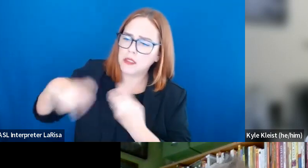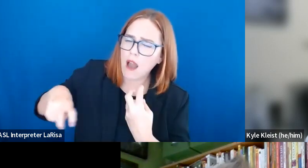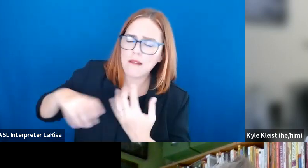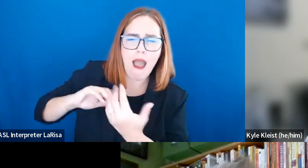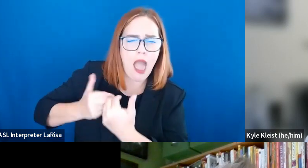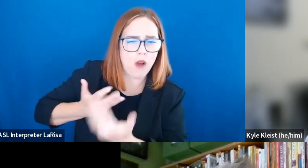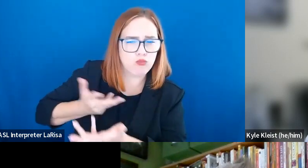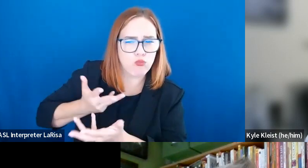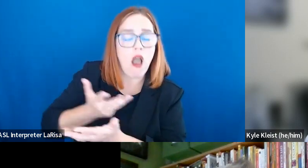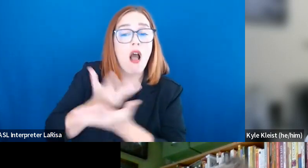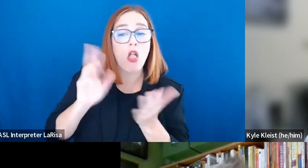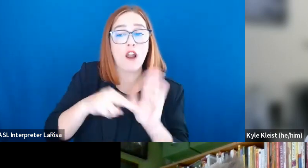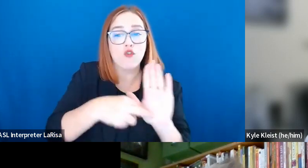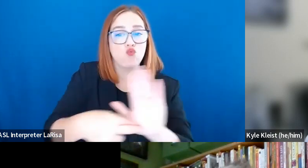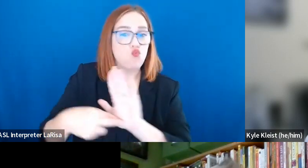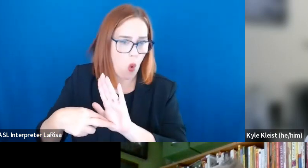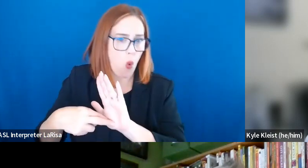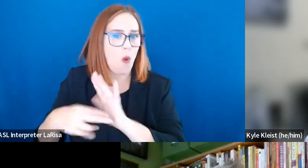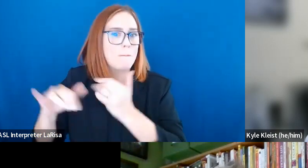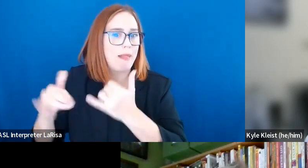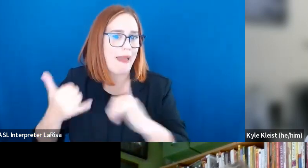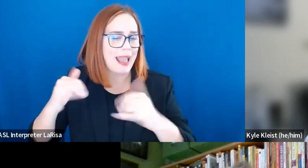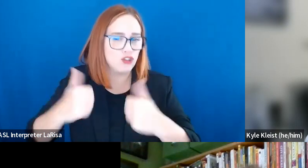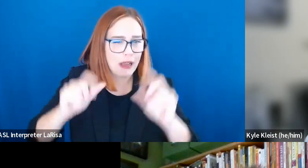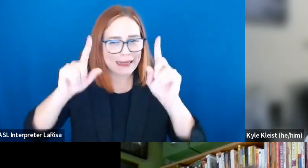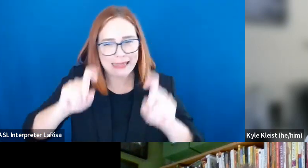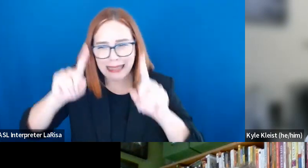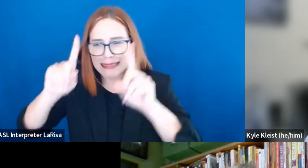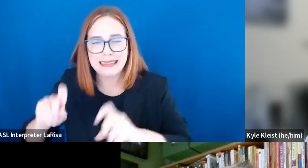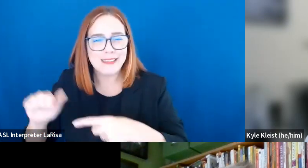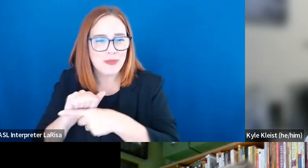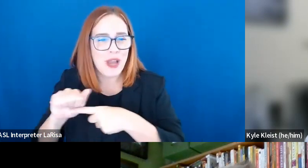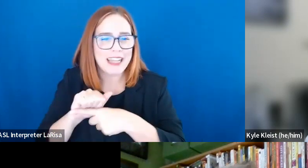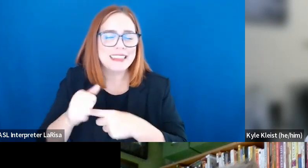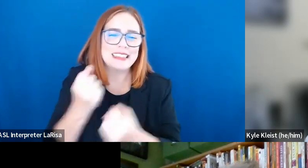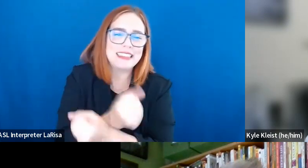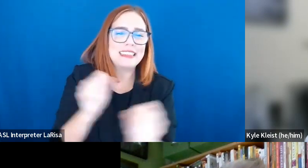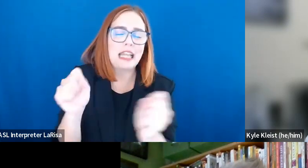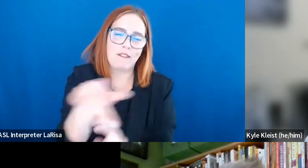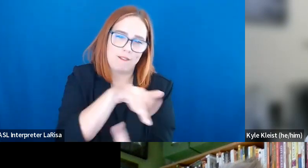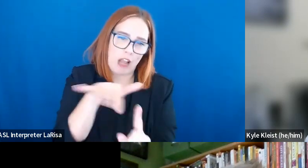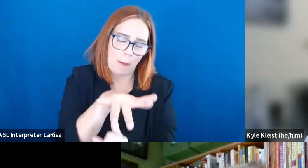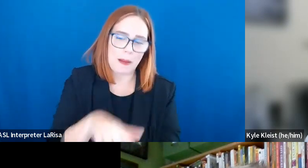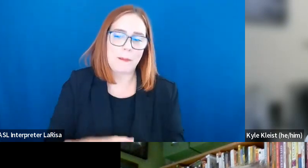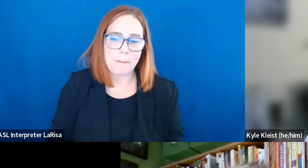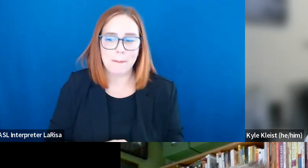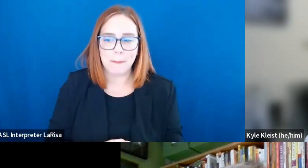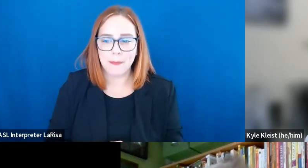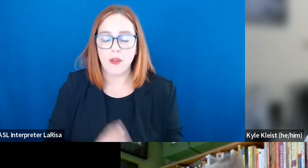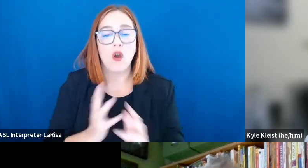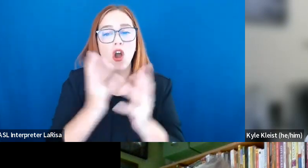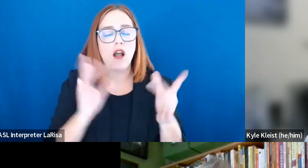play to try that out, because it's good to just practice it in a safe environment. So lots about listening